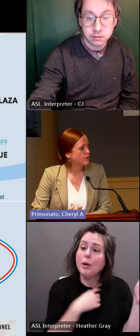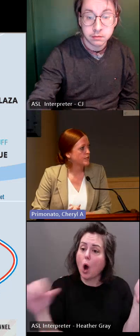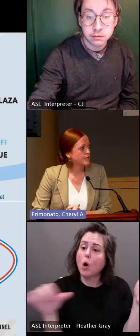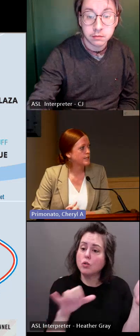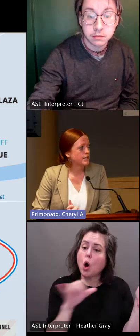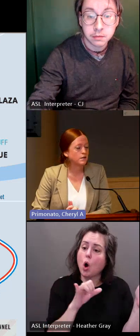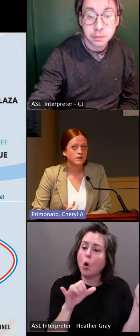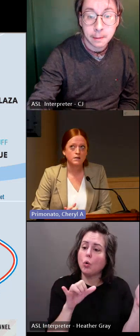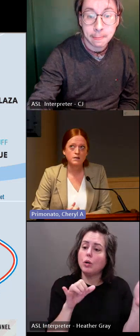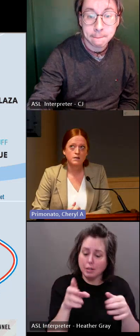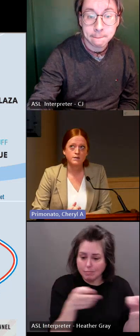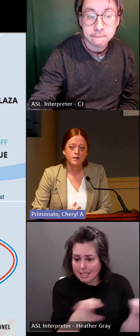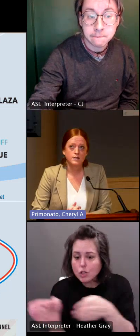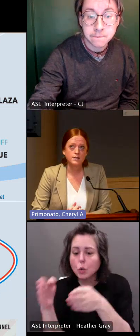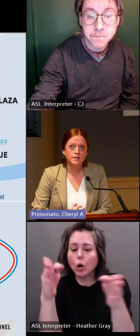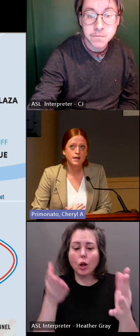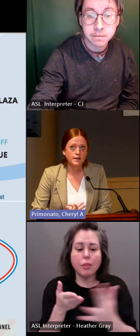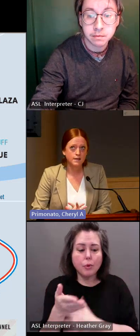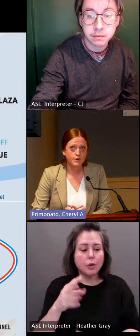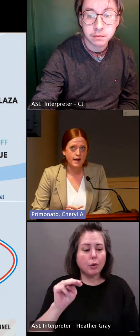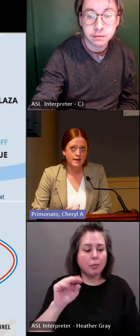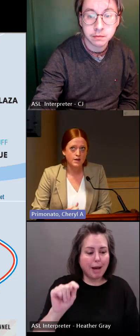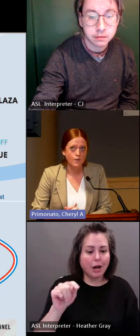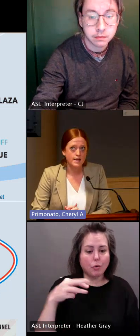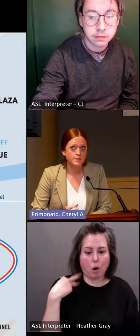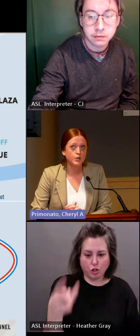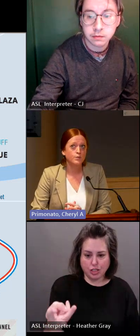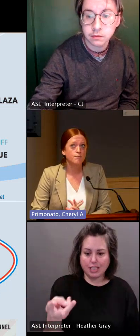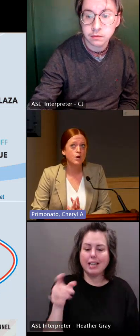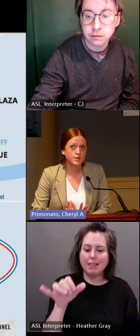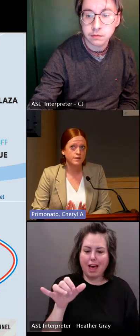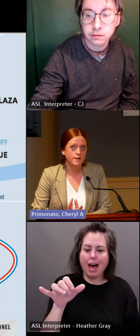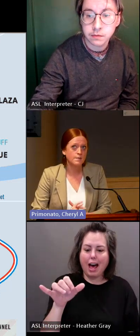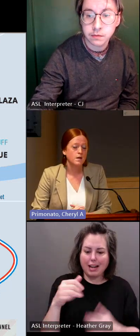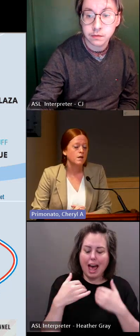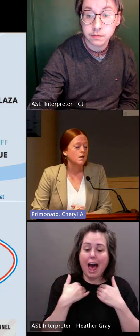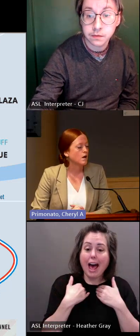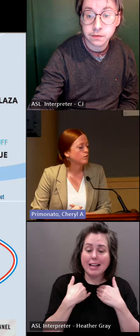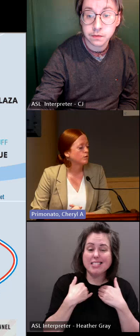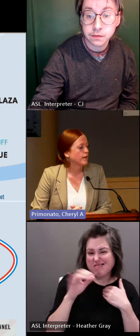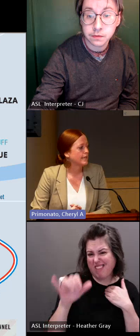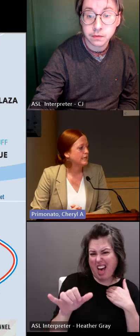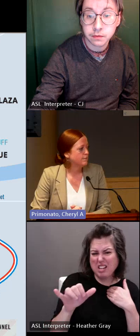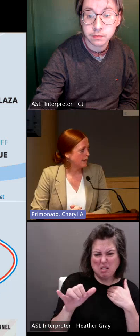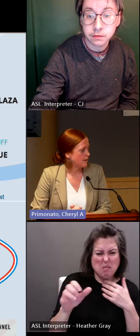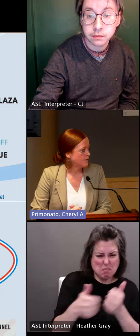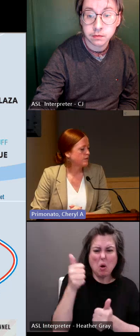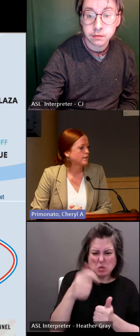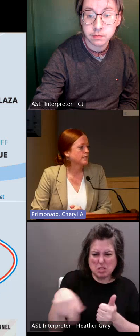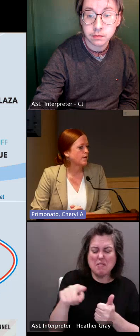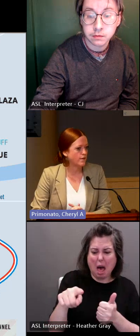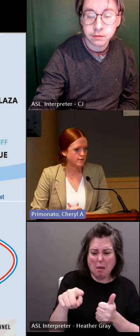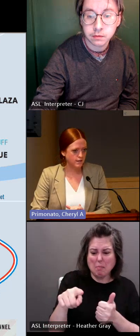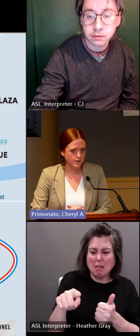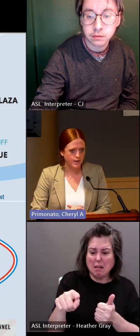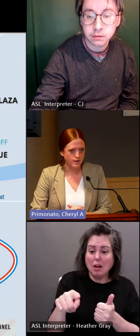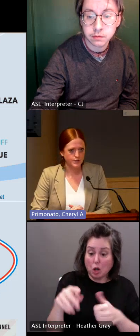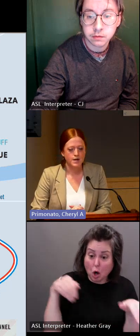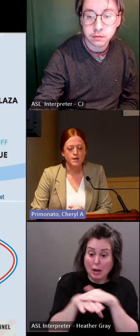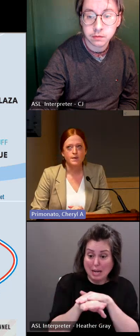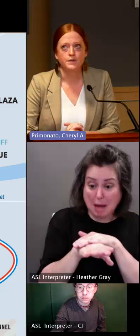and over Mount Washington in a slightly a variety of ways, but most of them will run inbound the same way